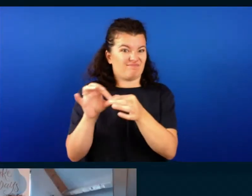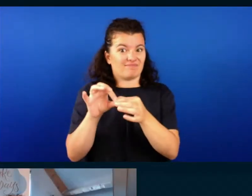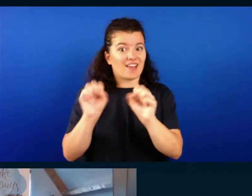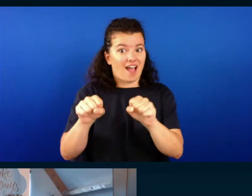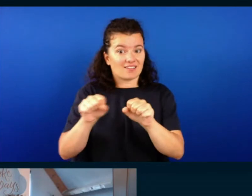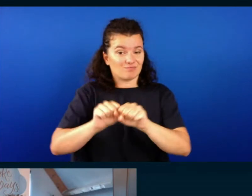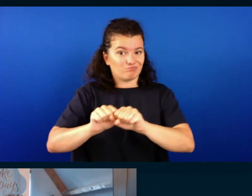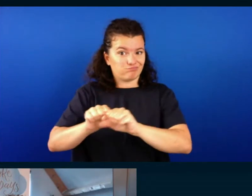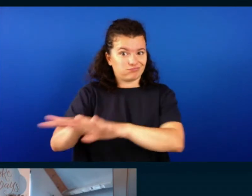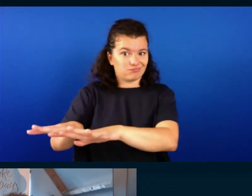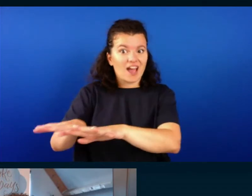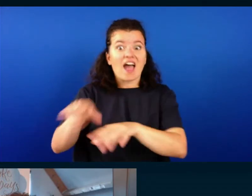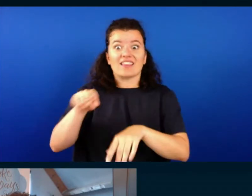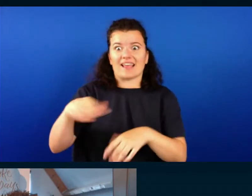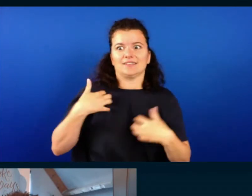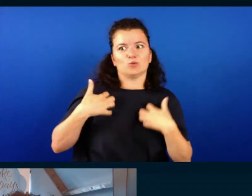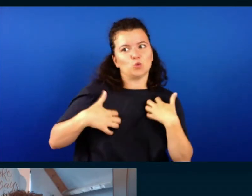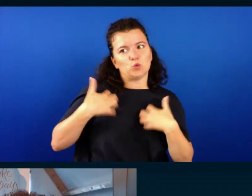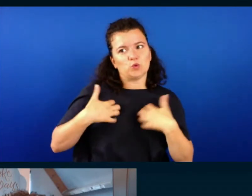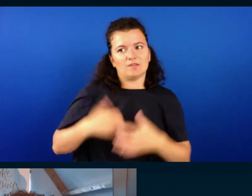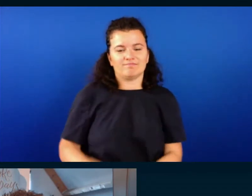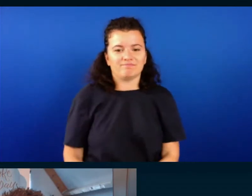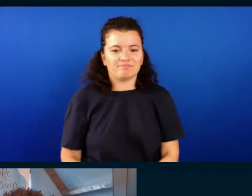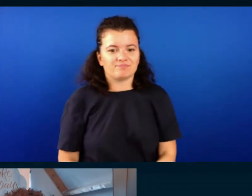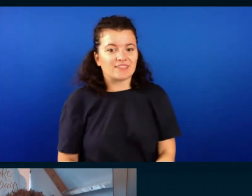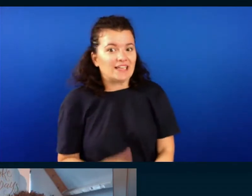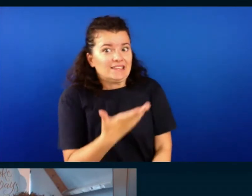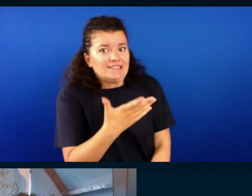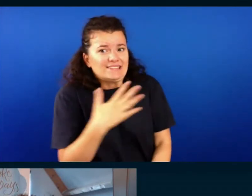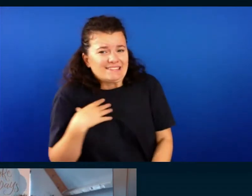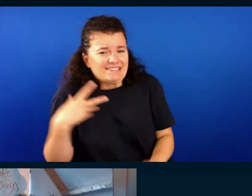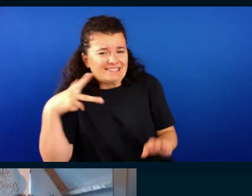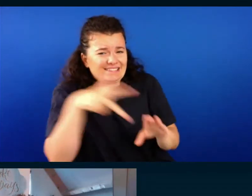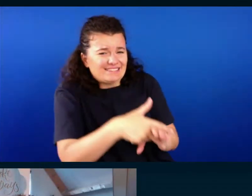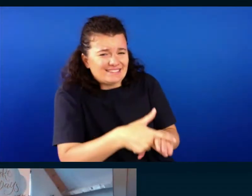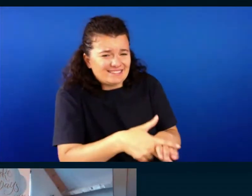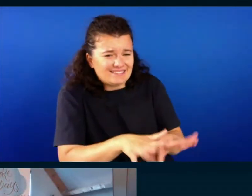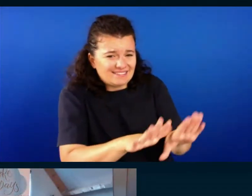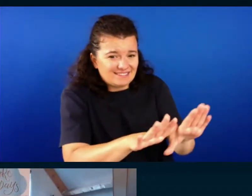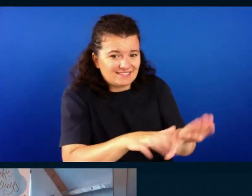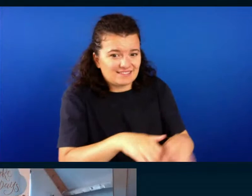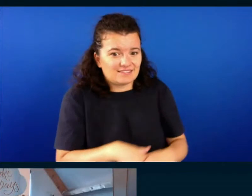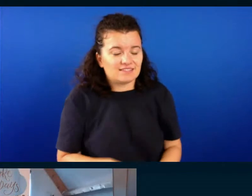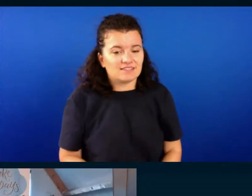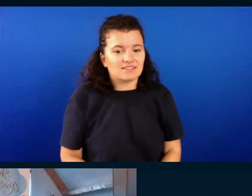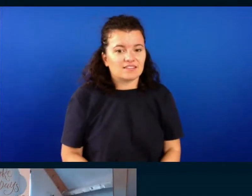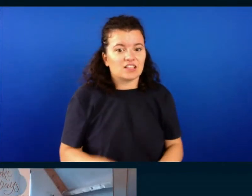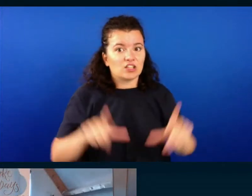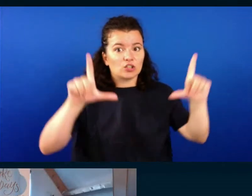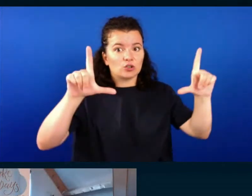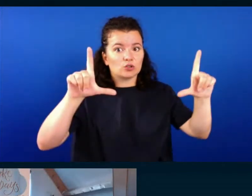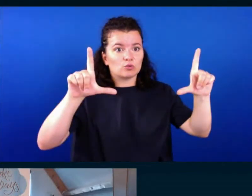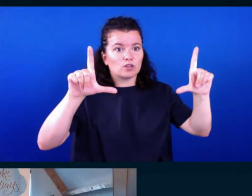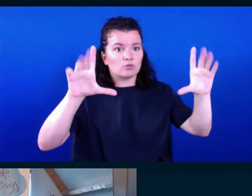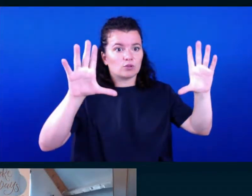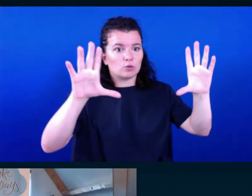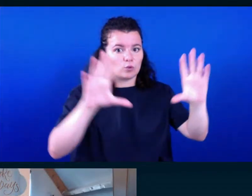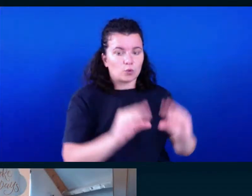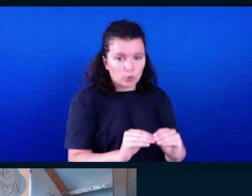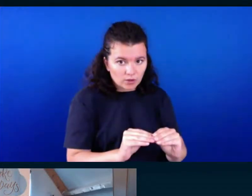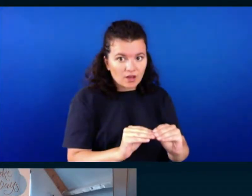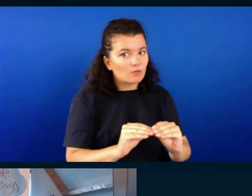a simple. Yep. I'm interrupting yet again, but your screen was gone. Oh no. Stop okay.